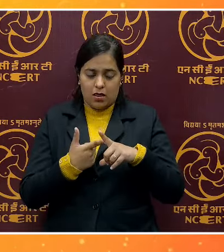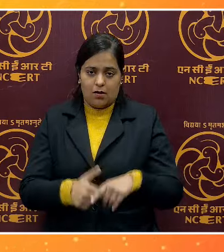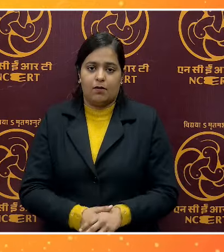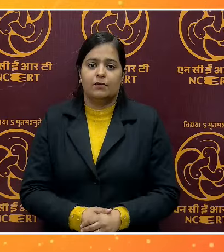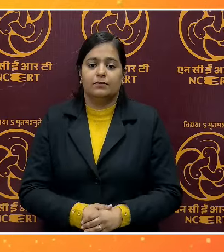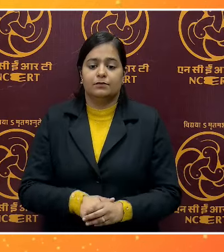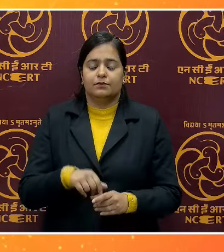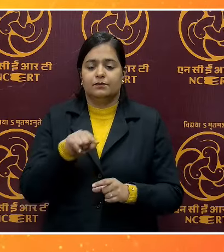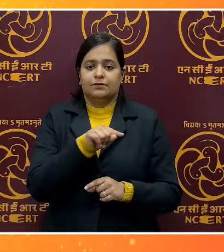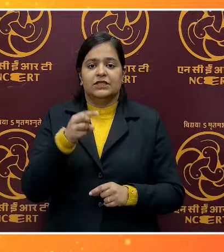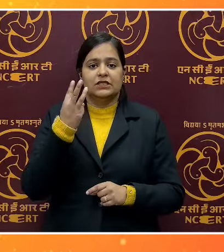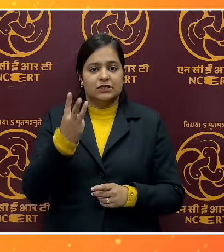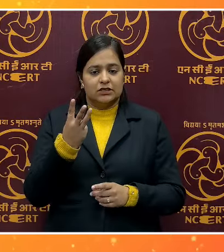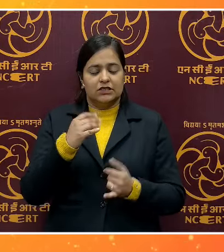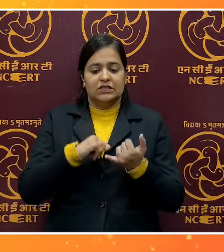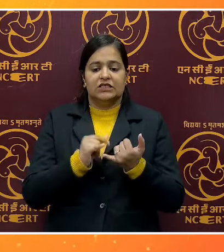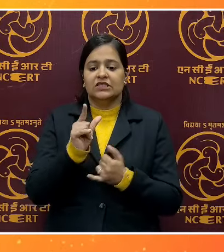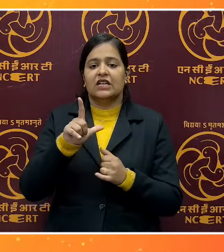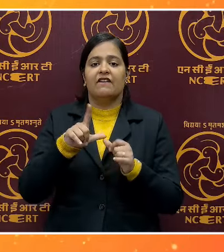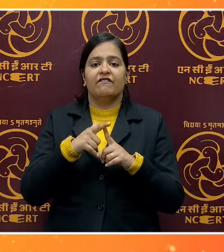3, sulfate.